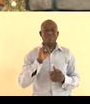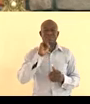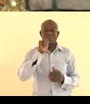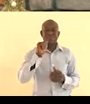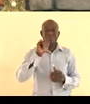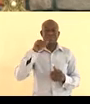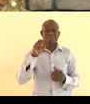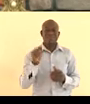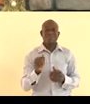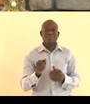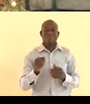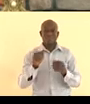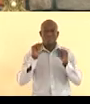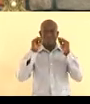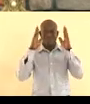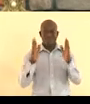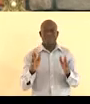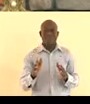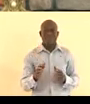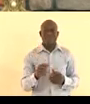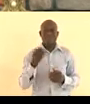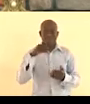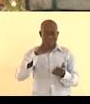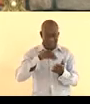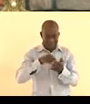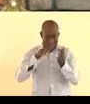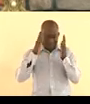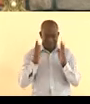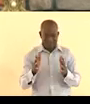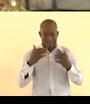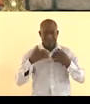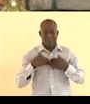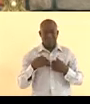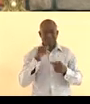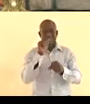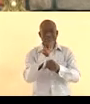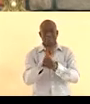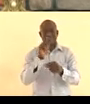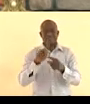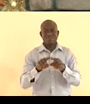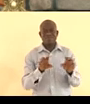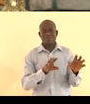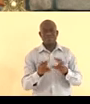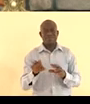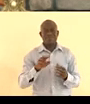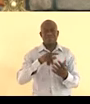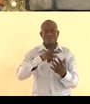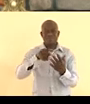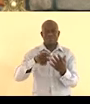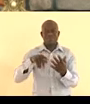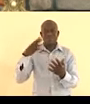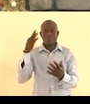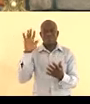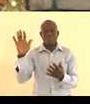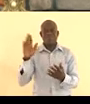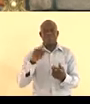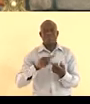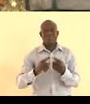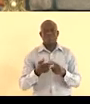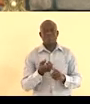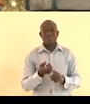it is not just the teacher who has work to do among his colleagues. The students have work to do among their colleagues.